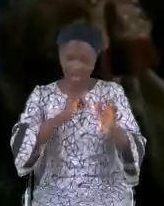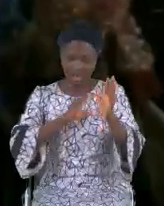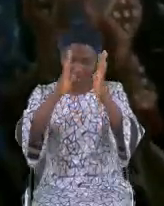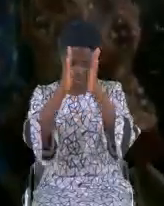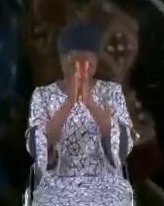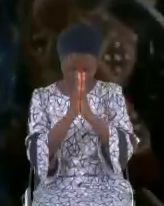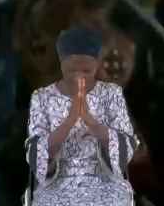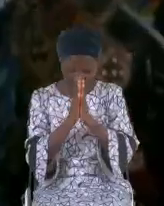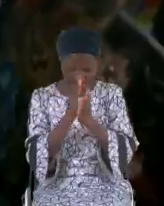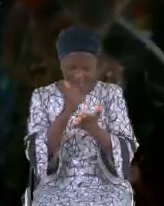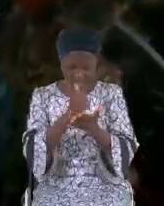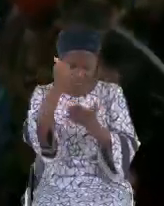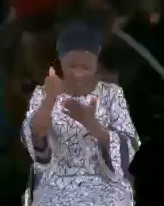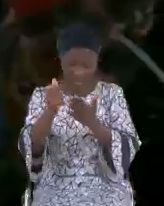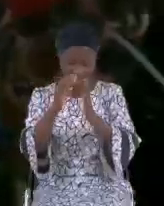pray.